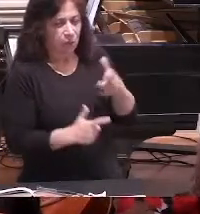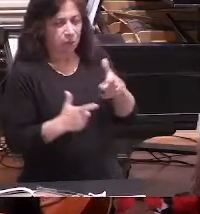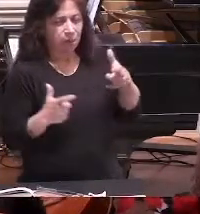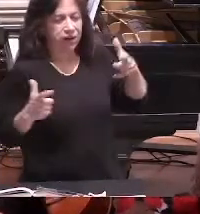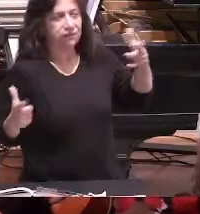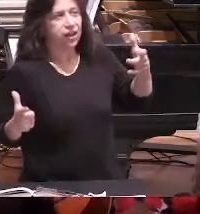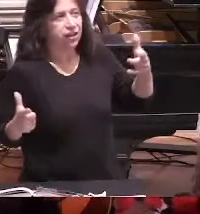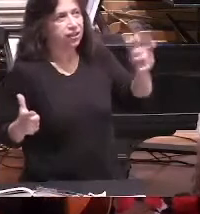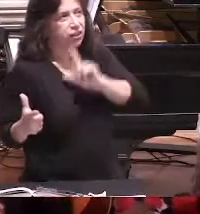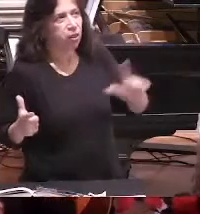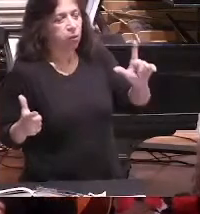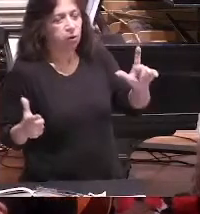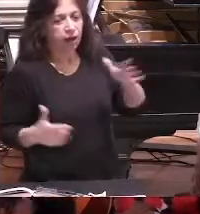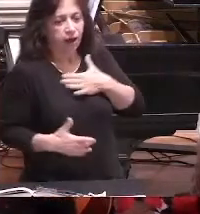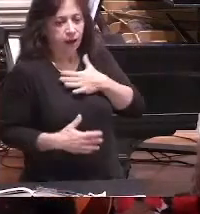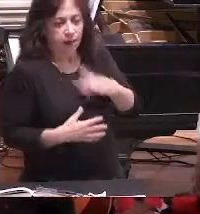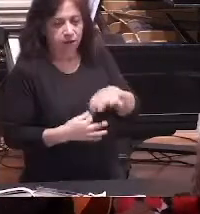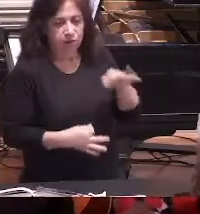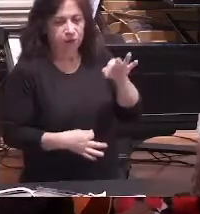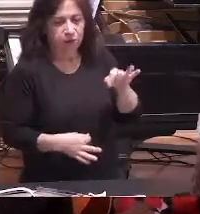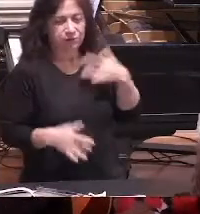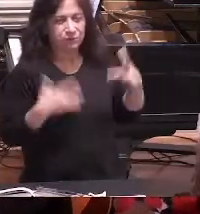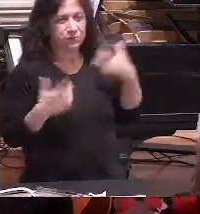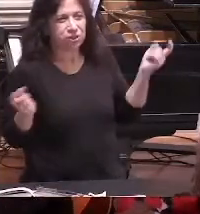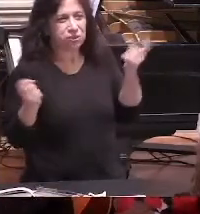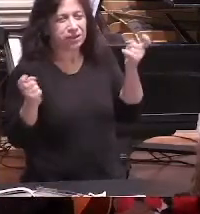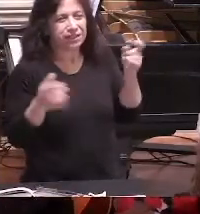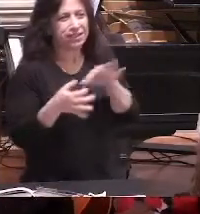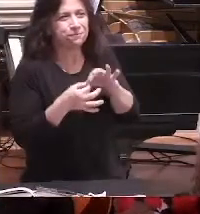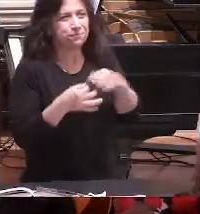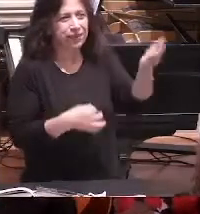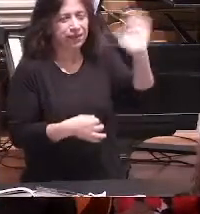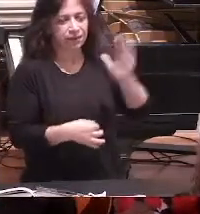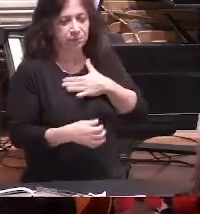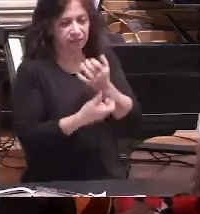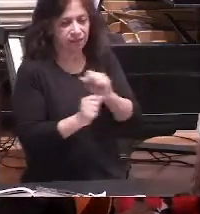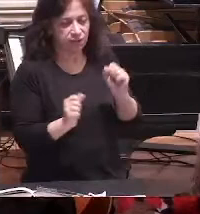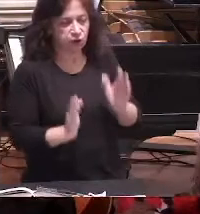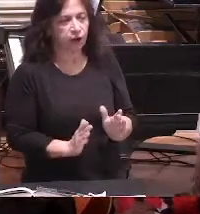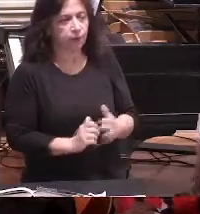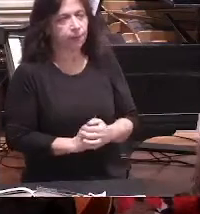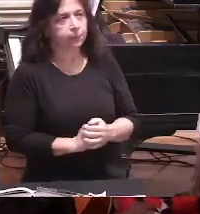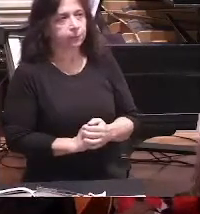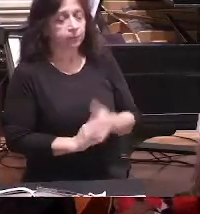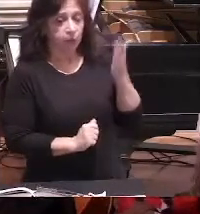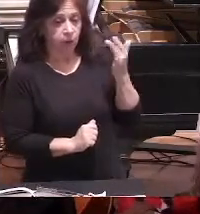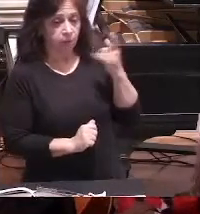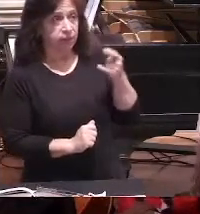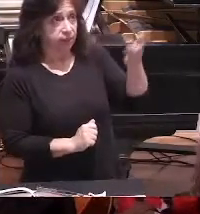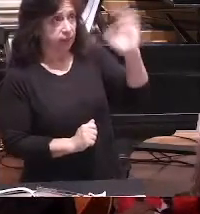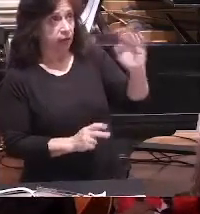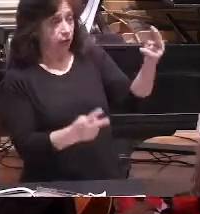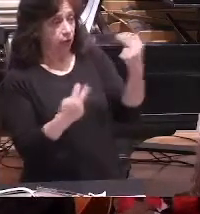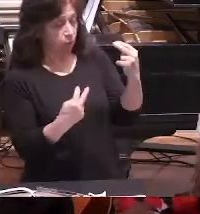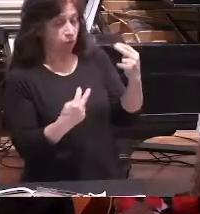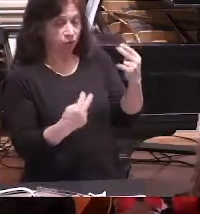Lord, and my spirit rejoices in God, my Savior. For God has looked with